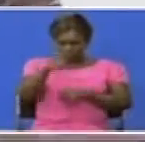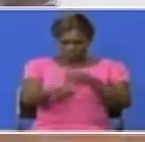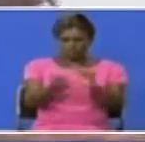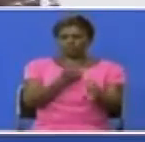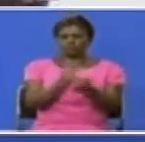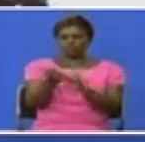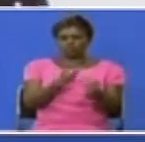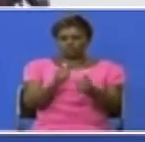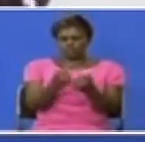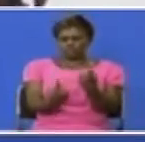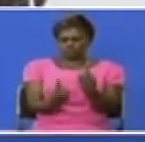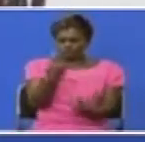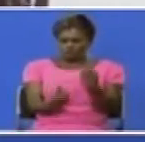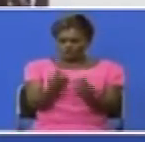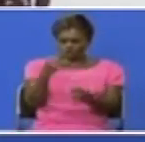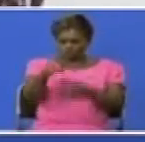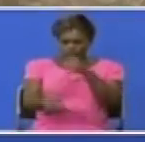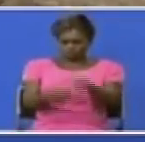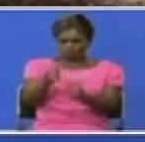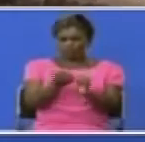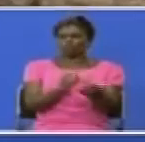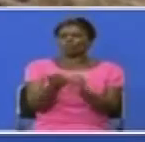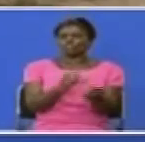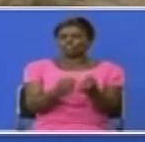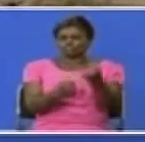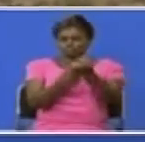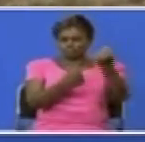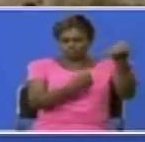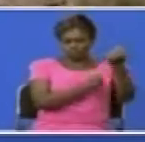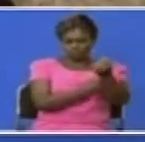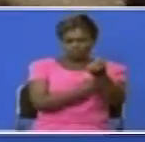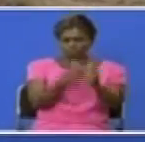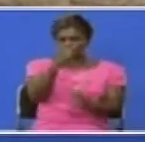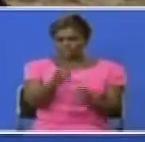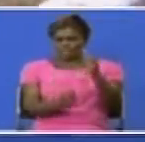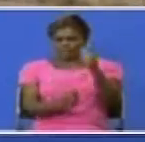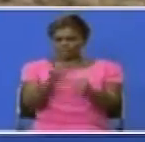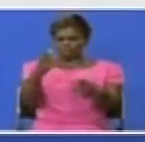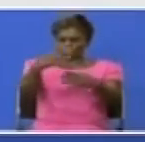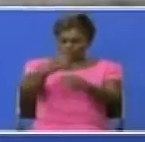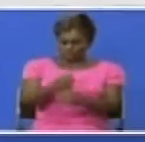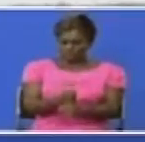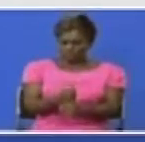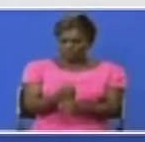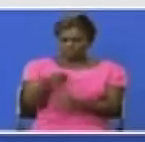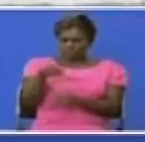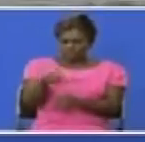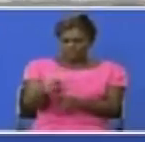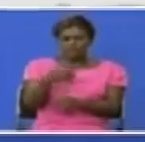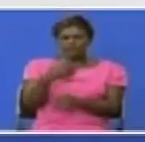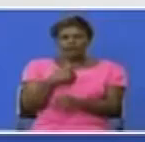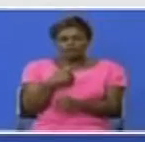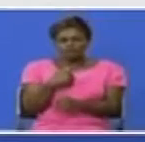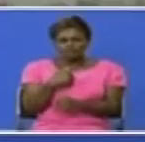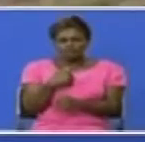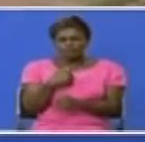route in a highly exciting mountain bike competition, which was sponsored by milk processor Brookside Dairy. Peponi's Hairy Hogs team returned